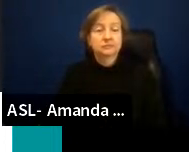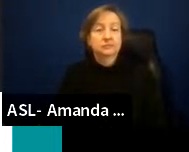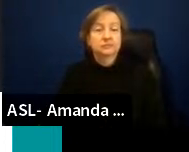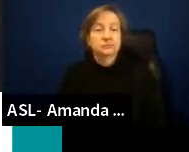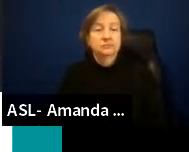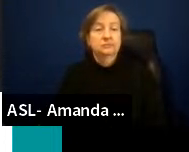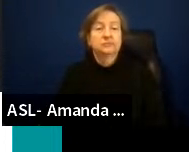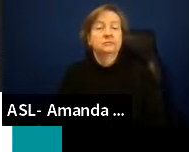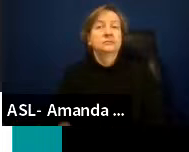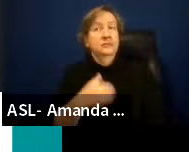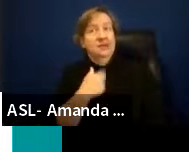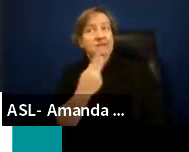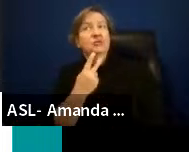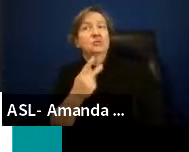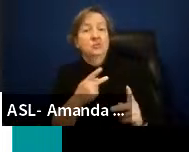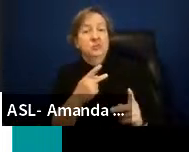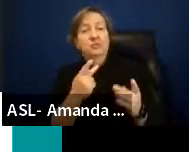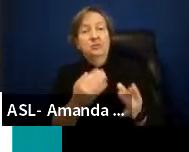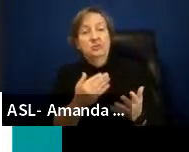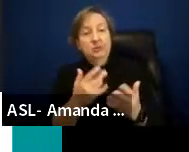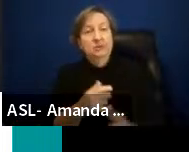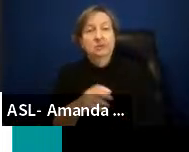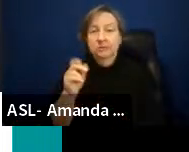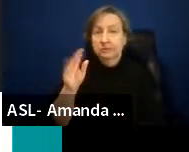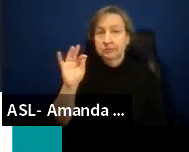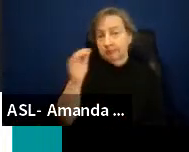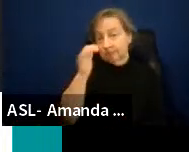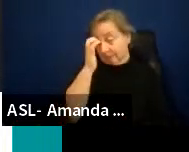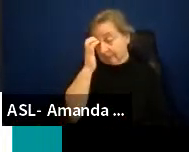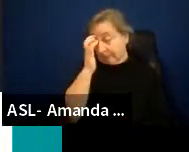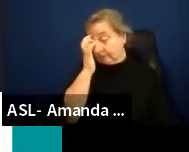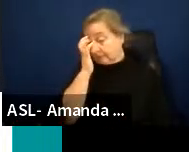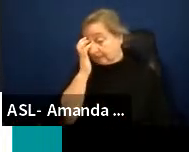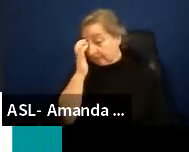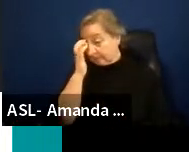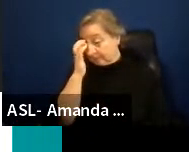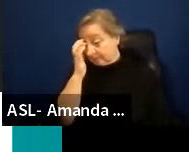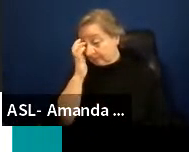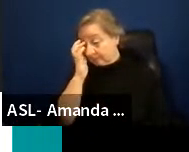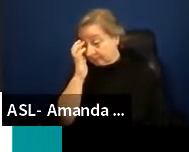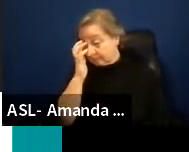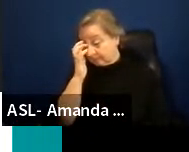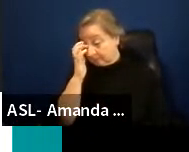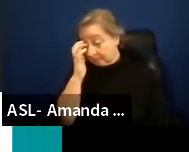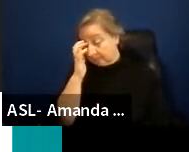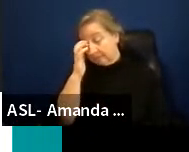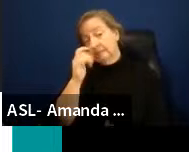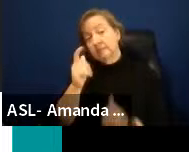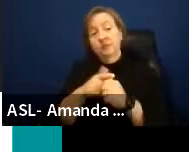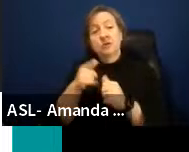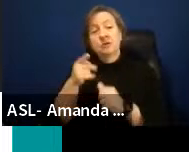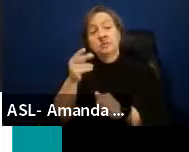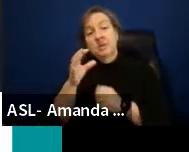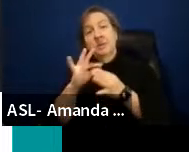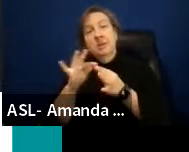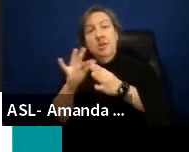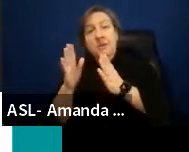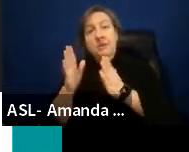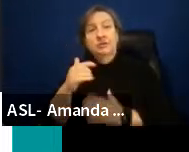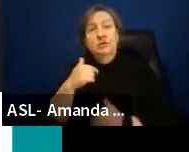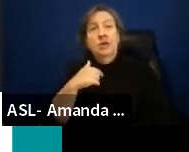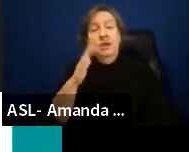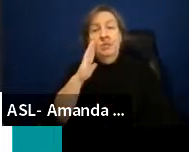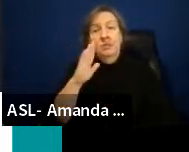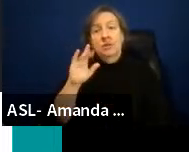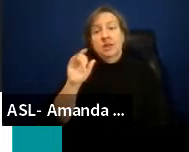Yes, we have 2 people waiting. Okay, great. If we could have our first public commenter, and Shannon, I will